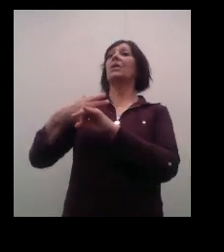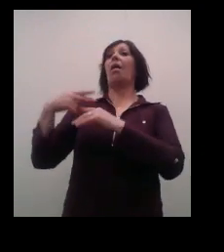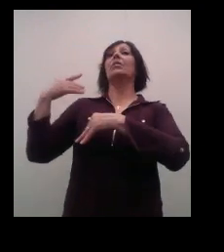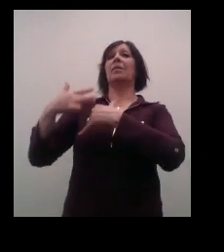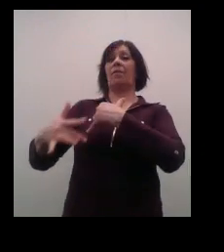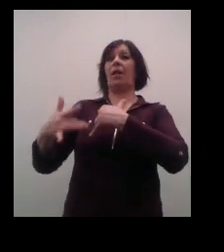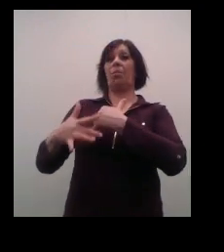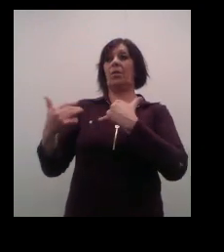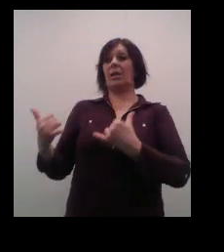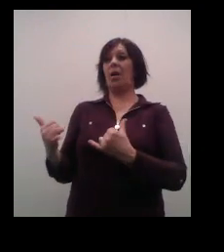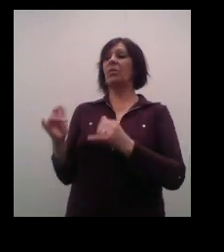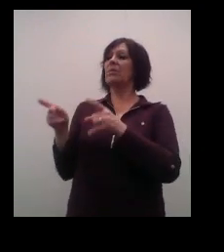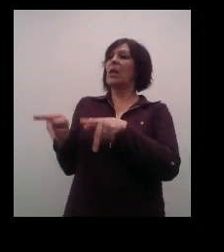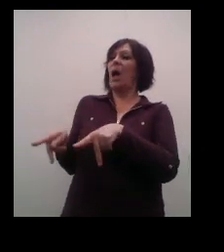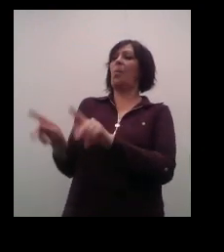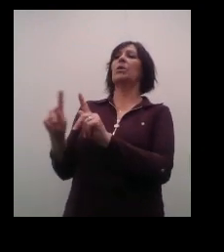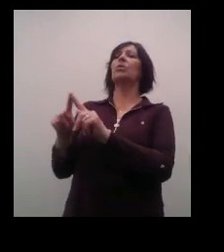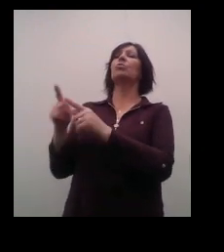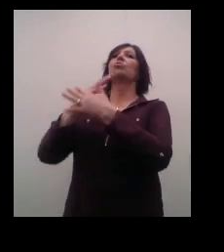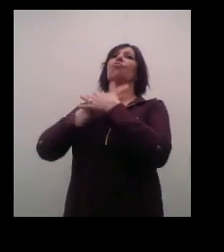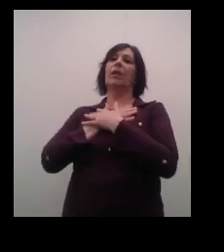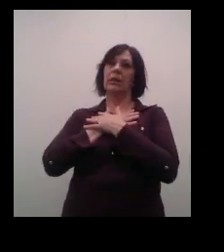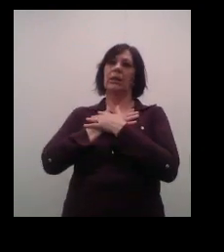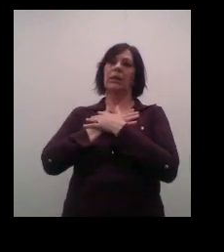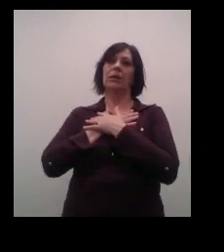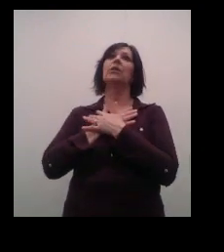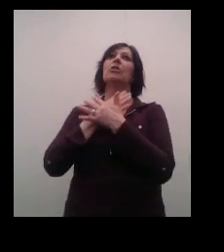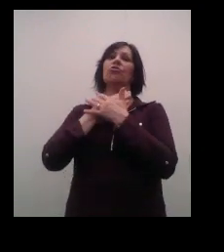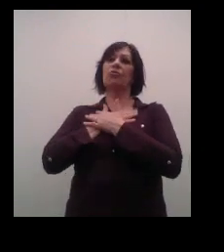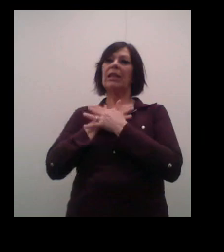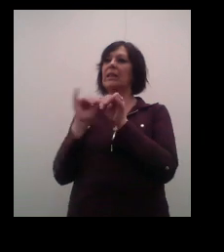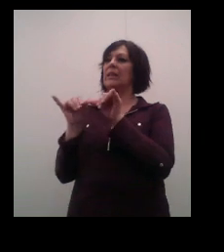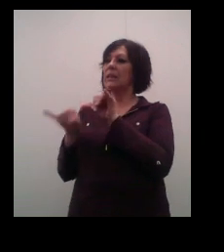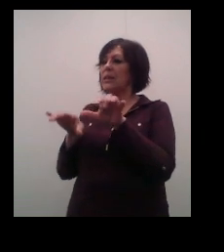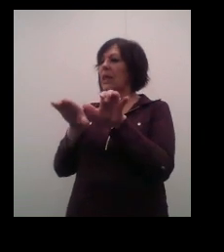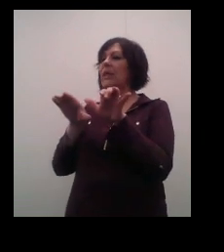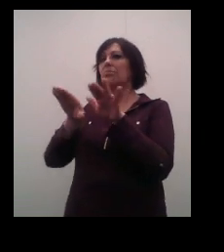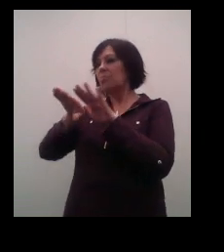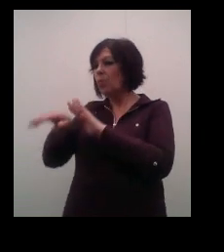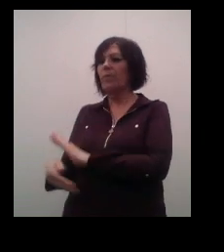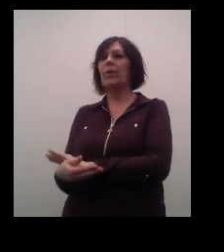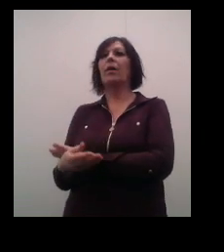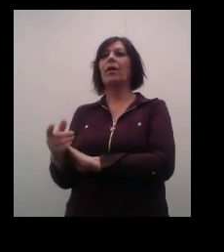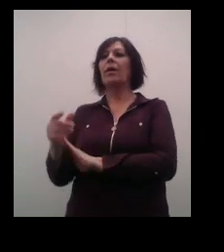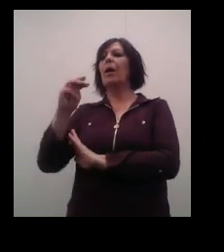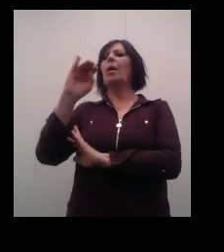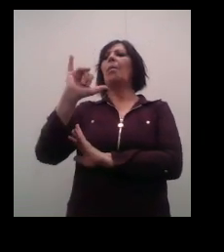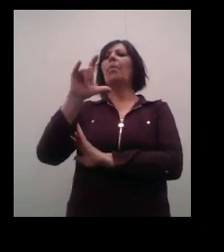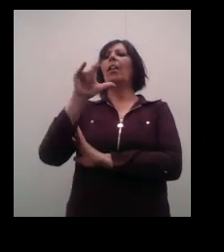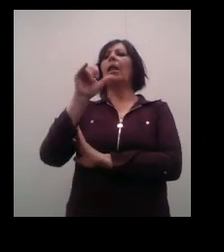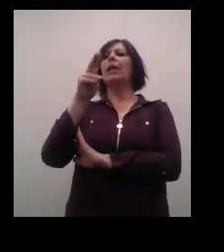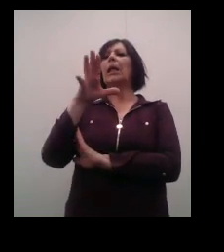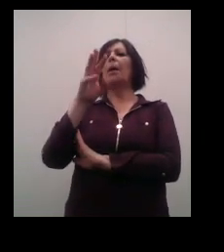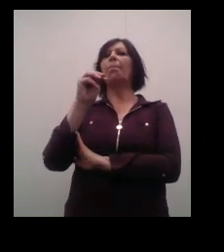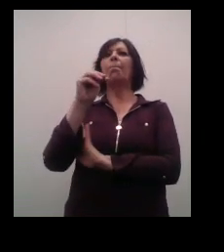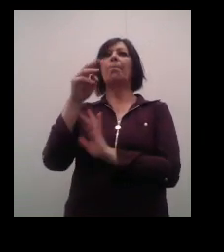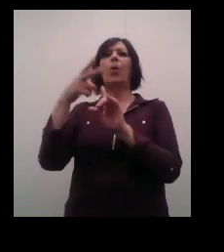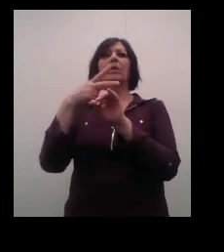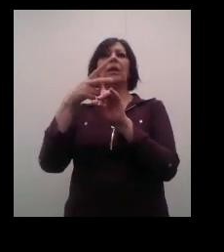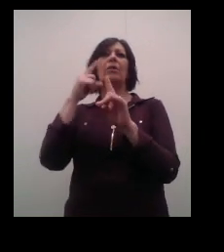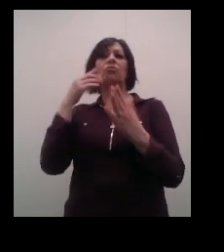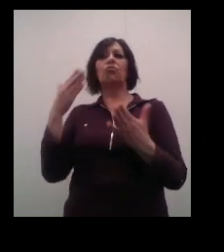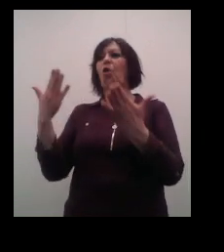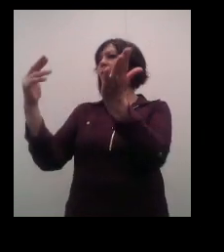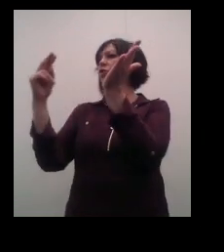available to give them an opportunity to rest, relax, or stay for the night. The Millennium Hotel near the Weldon Galleria is offering for